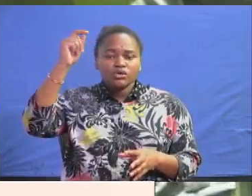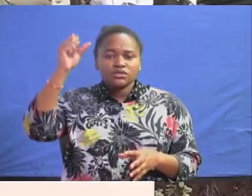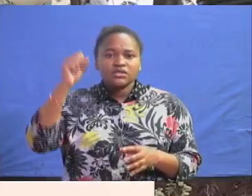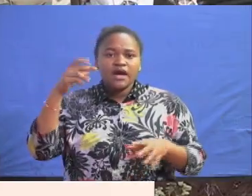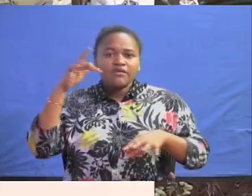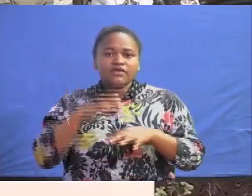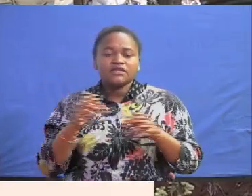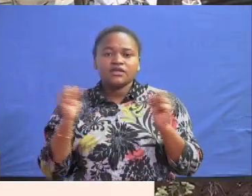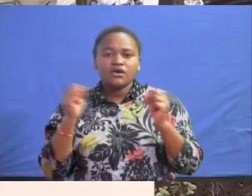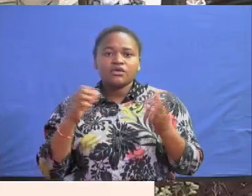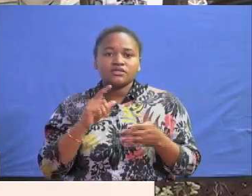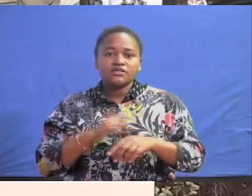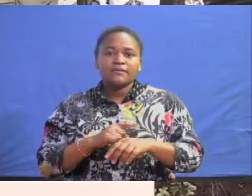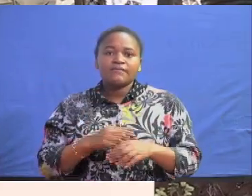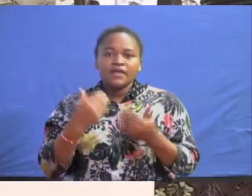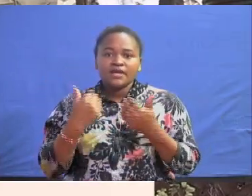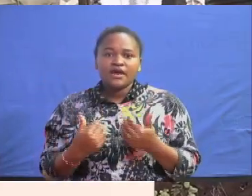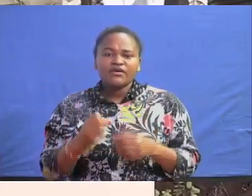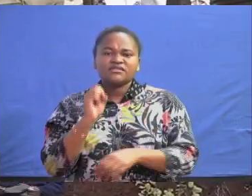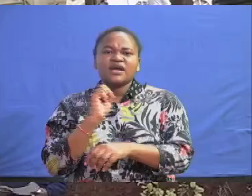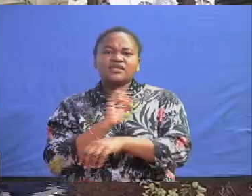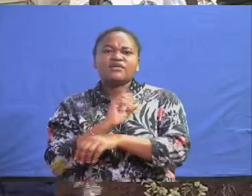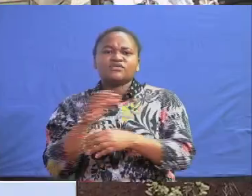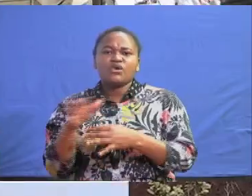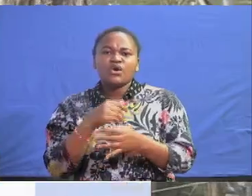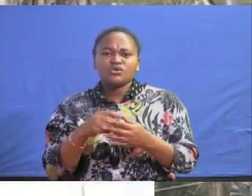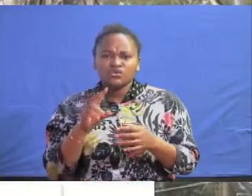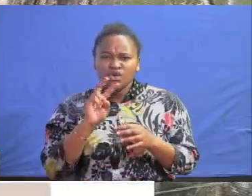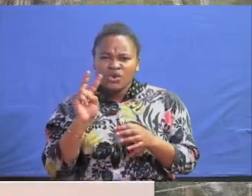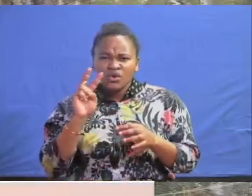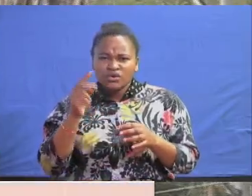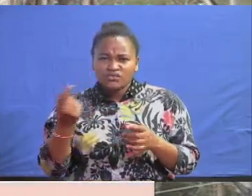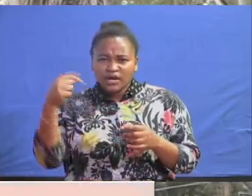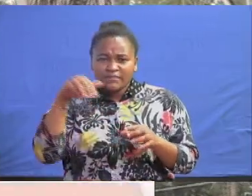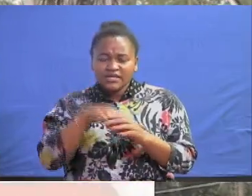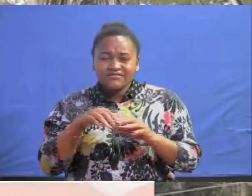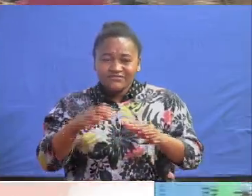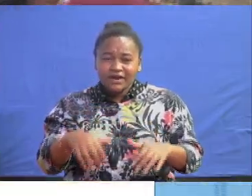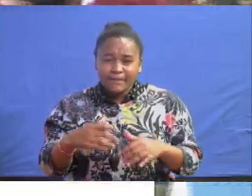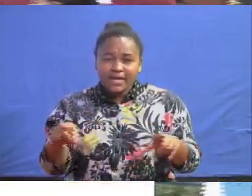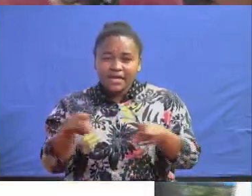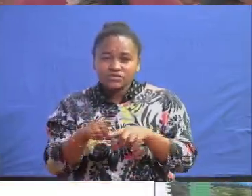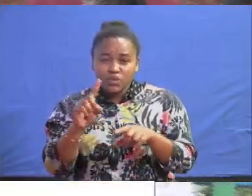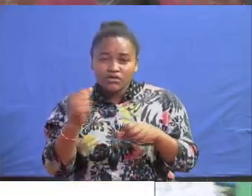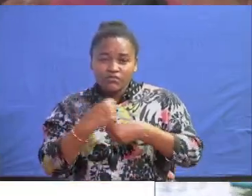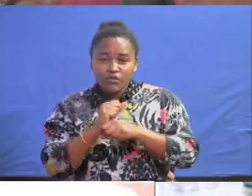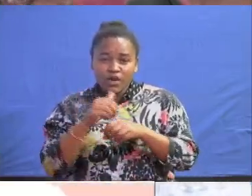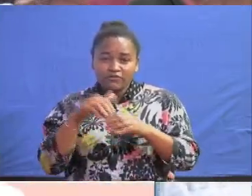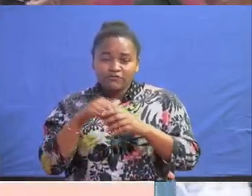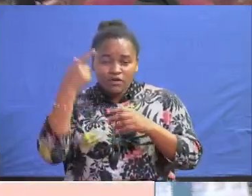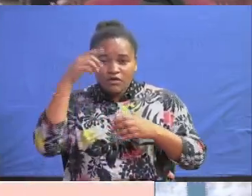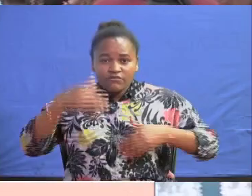cold season. Omemo anawarai vijana wenzake kukumbatia kilimo kama njia ya kujivunia ajira, sawia na kuhakikisha